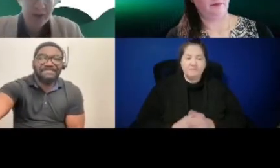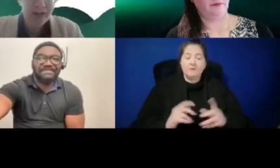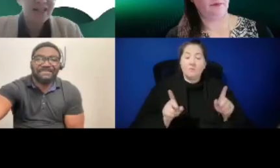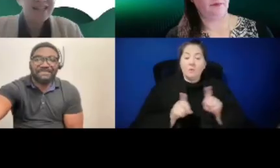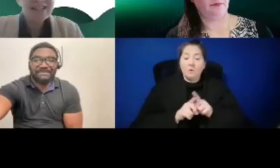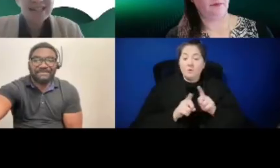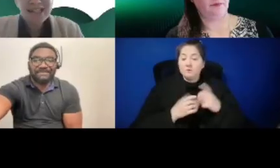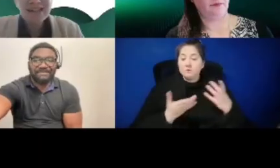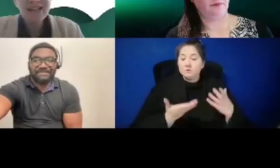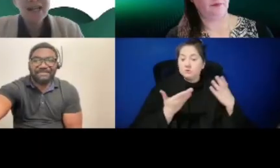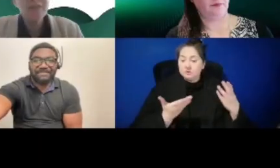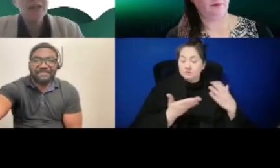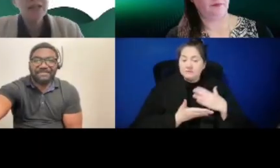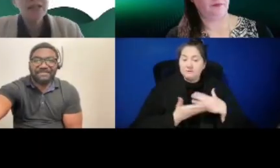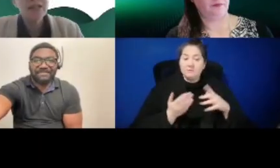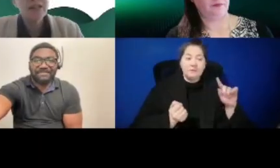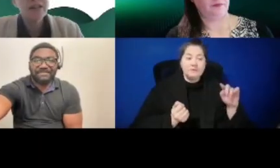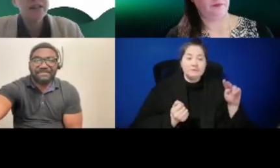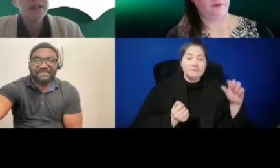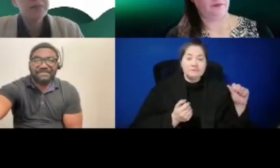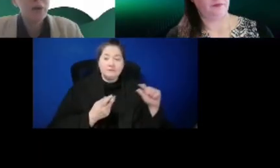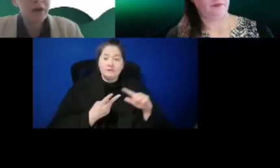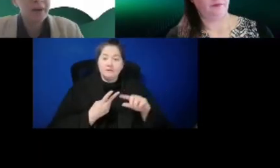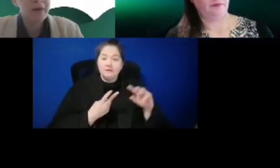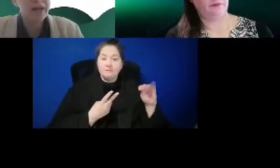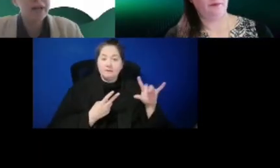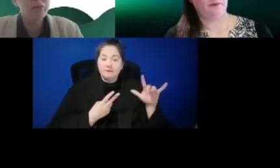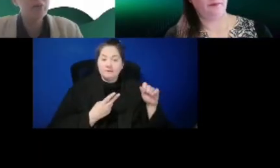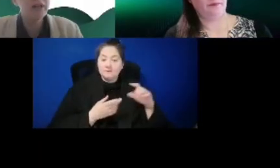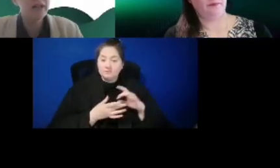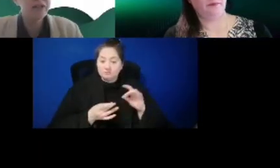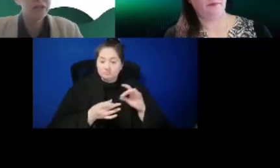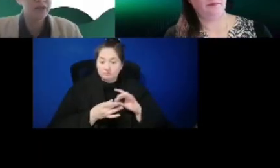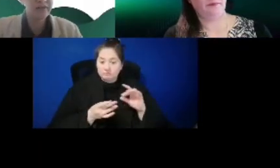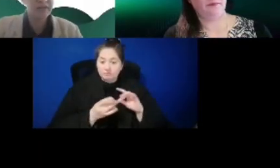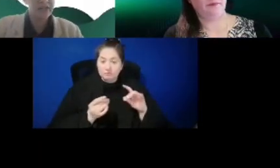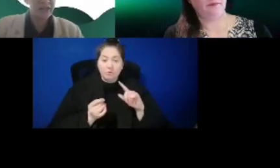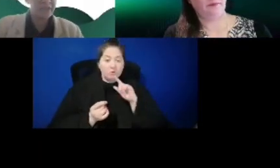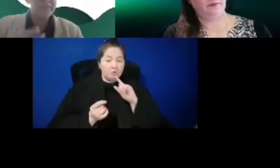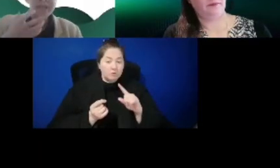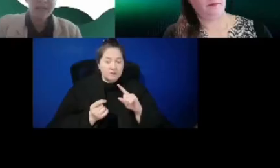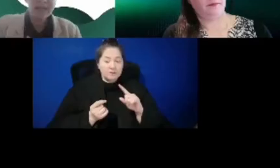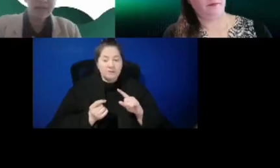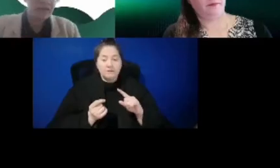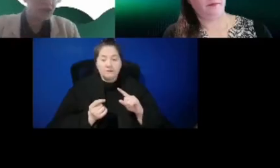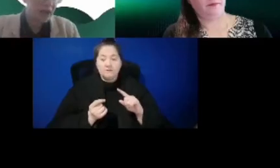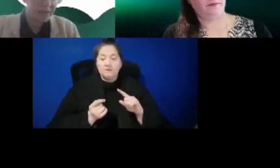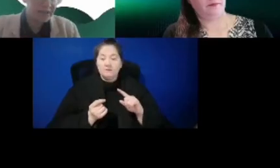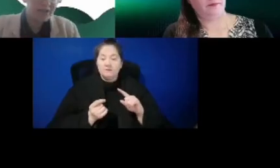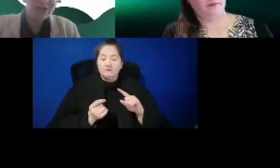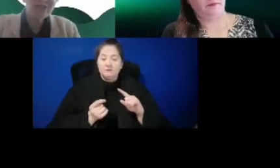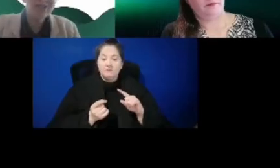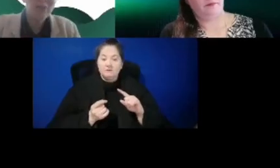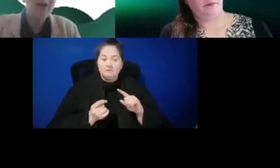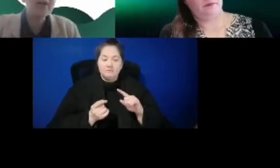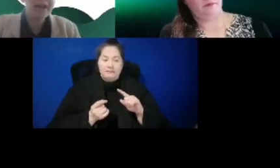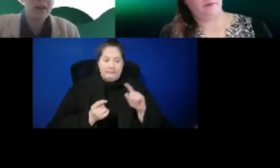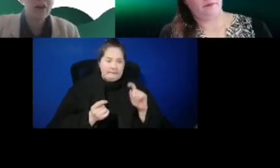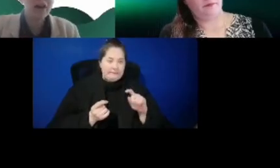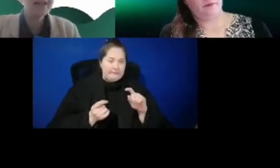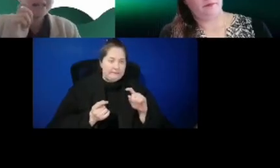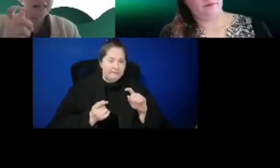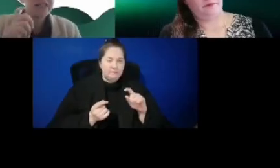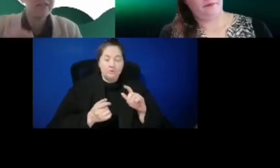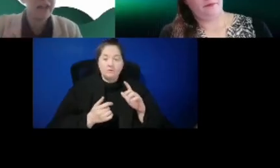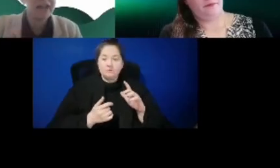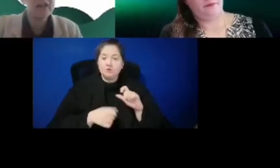suggest some of what Tina and Melissa spoke about in really sort of meeting job seekers where